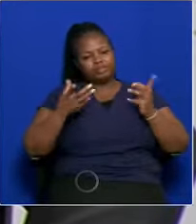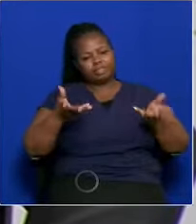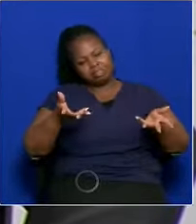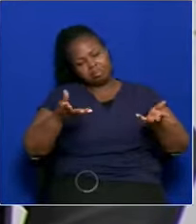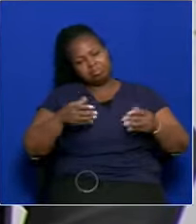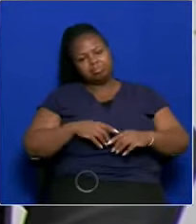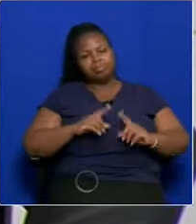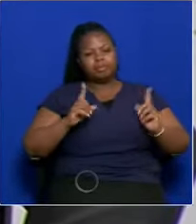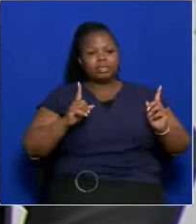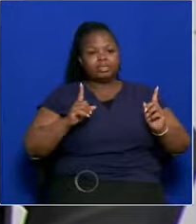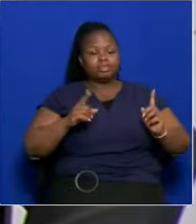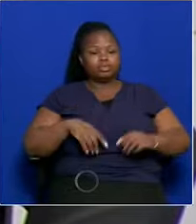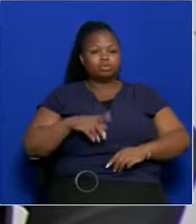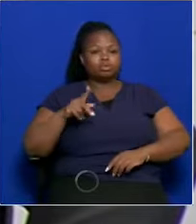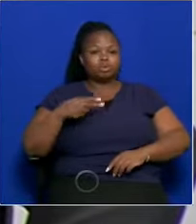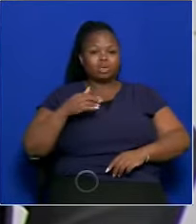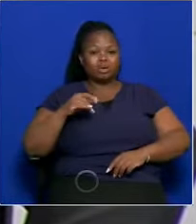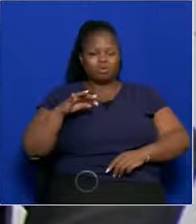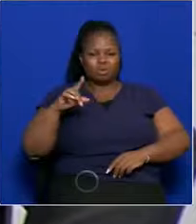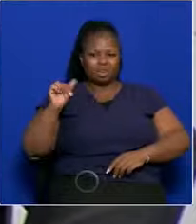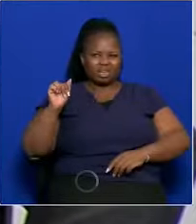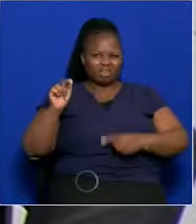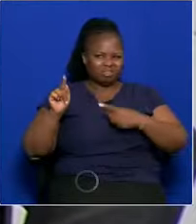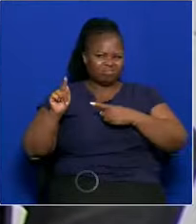Kaula is different,